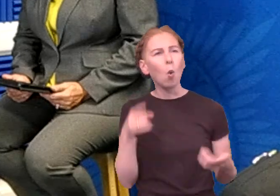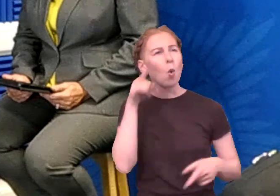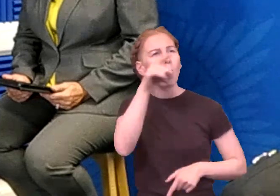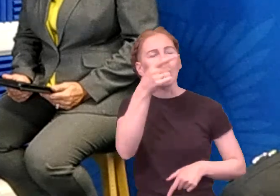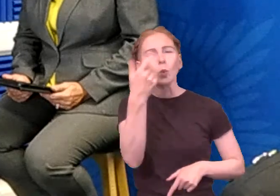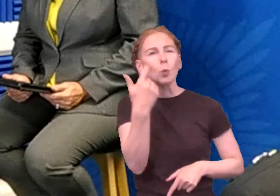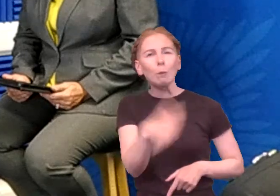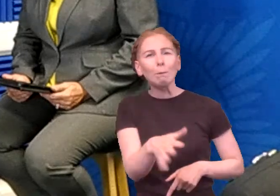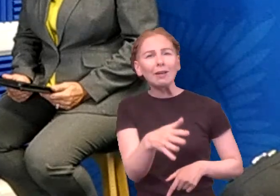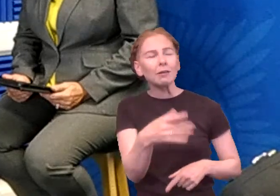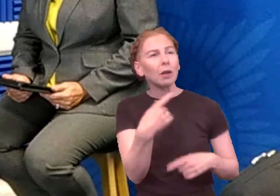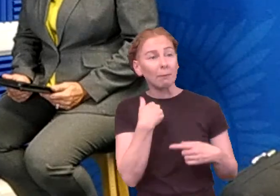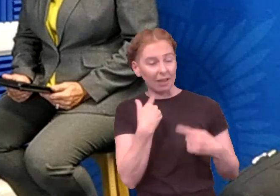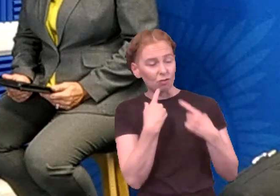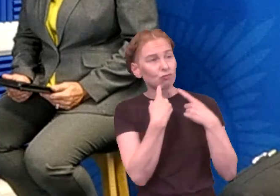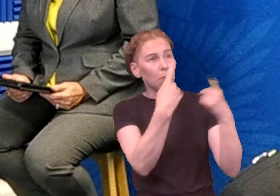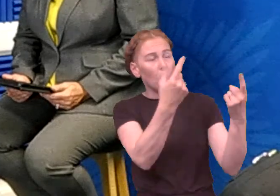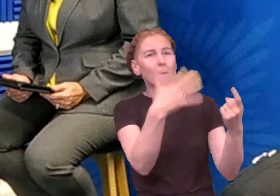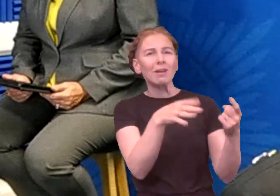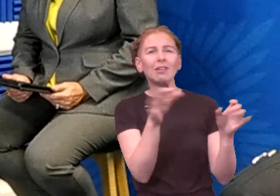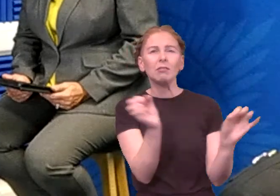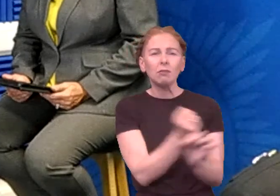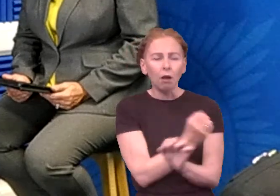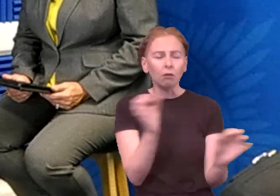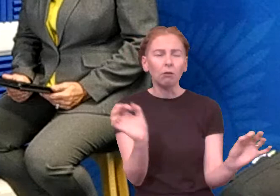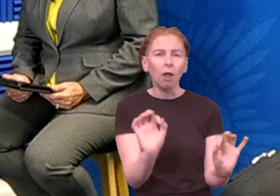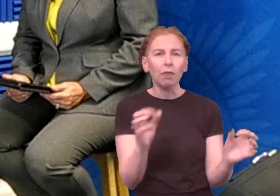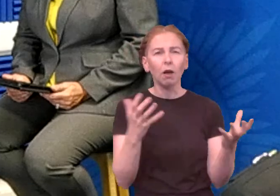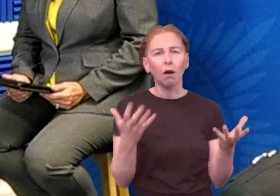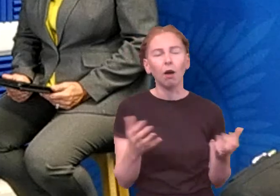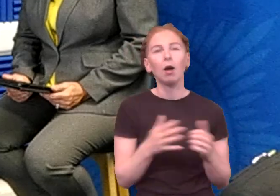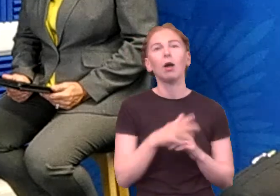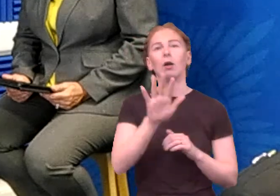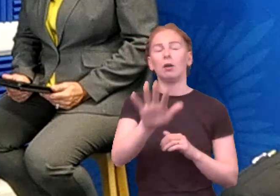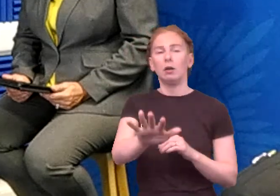been in difficult conversations with magistrates trying to get warrants,